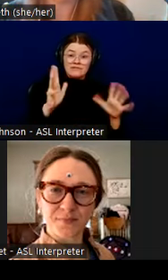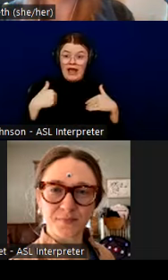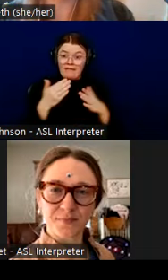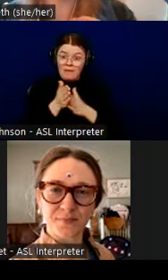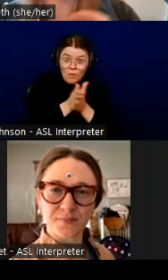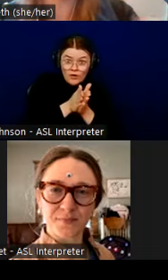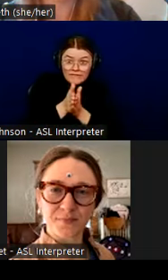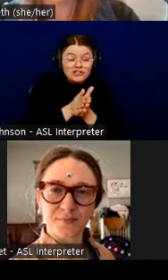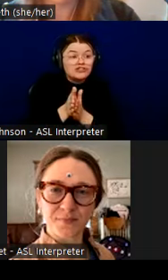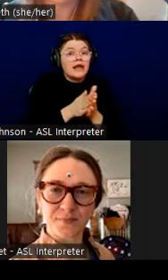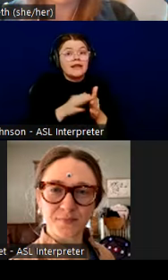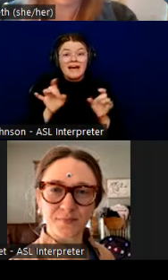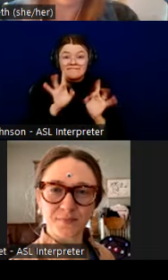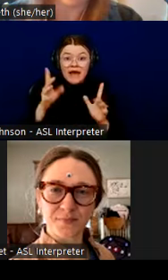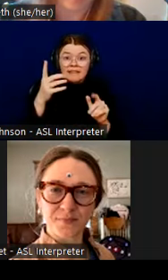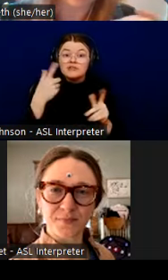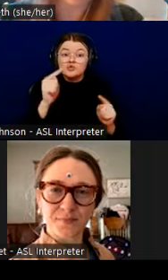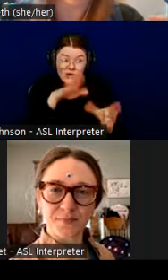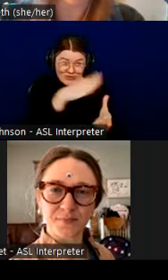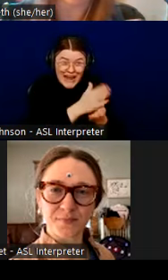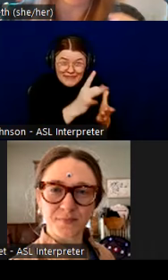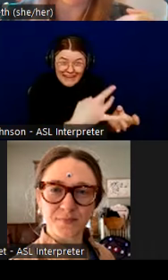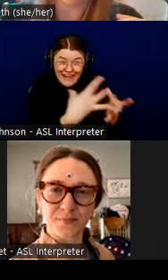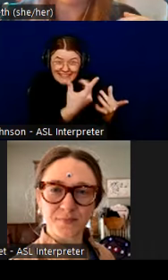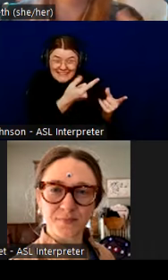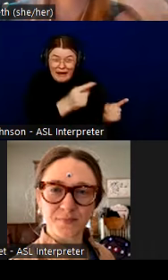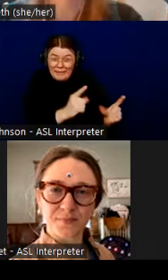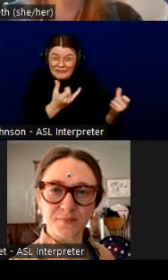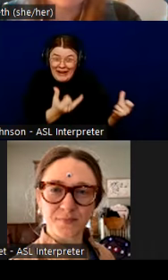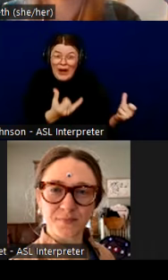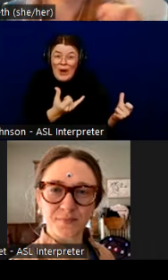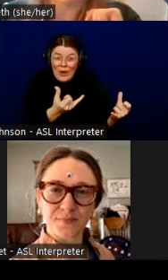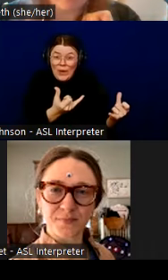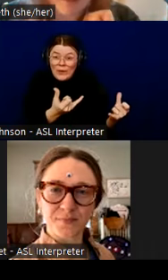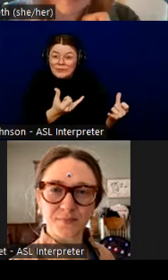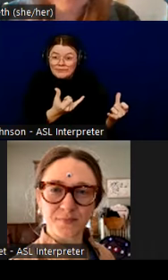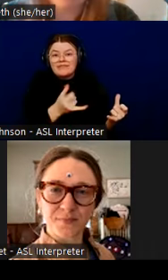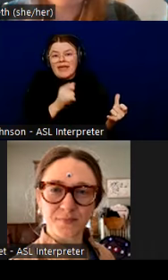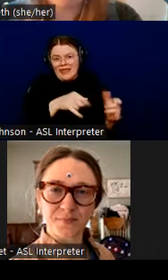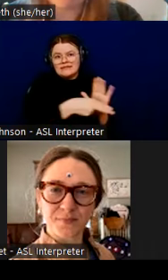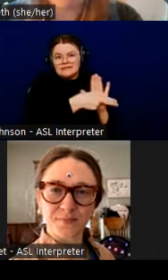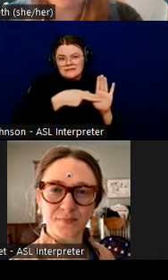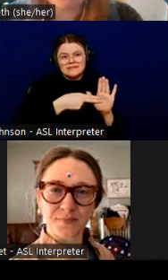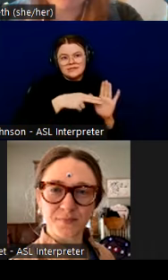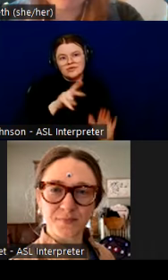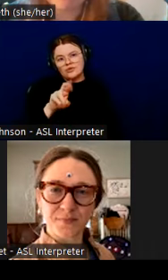violence to stop violence that is actively occurring against them, it's resistive violence.